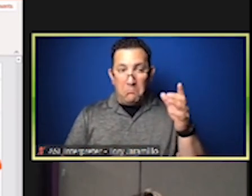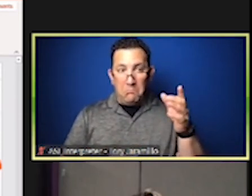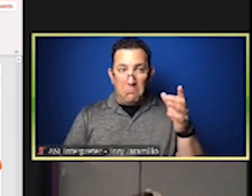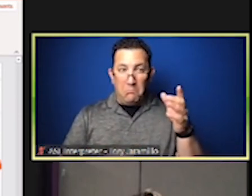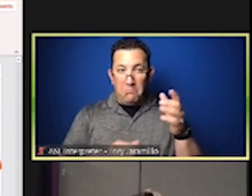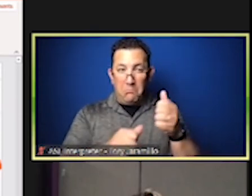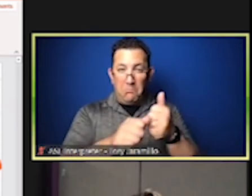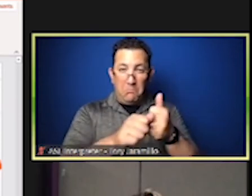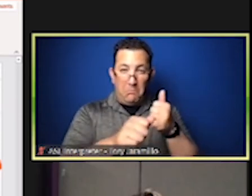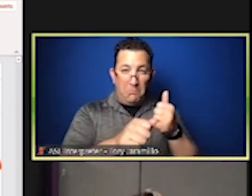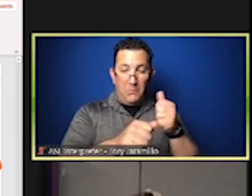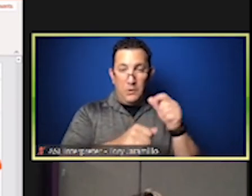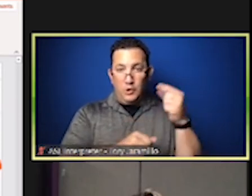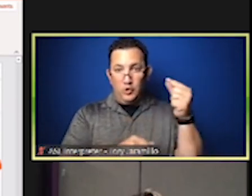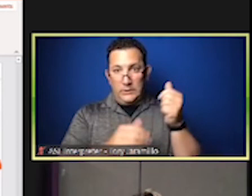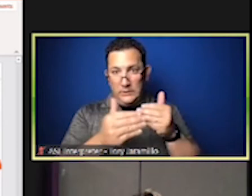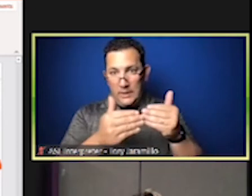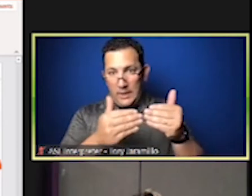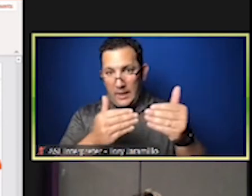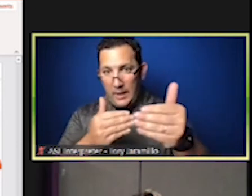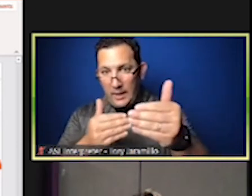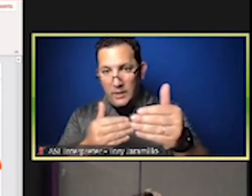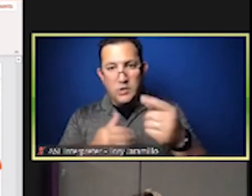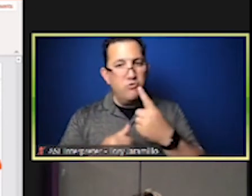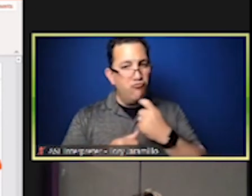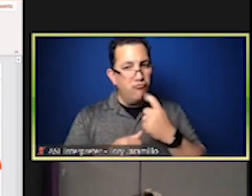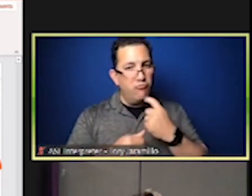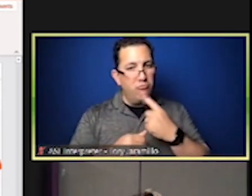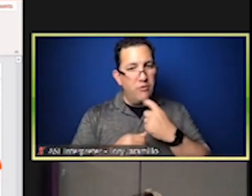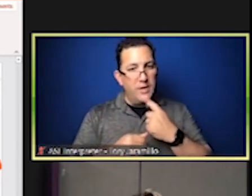behind, green is ahead, and red would be,